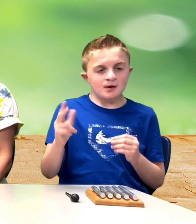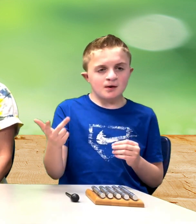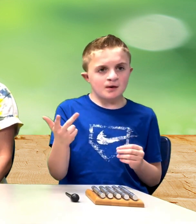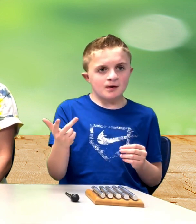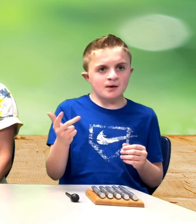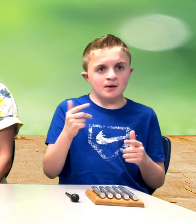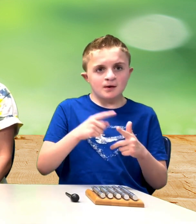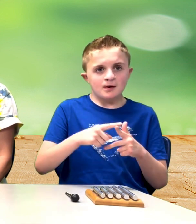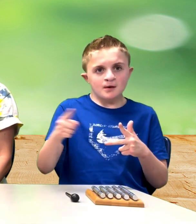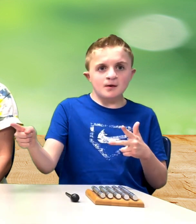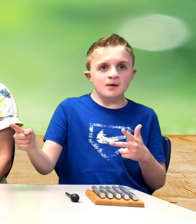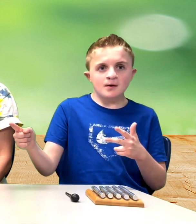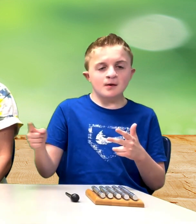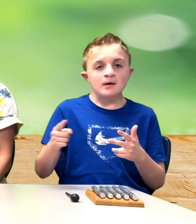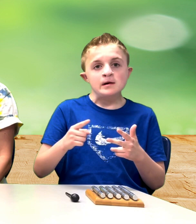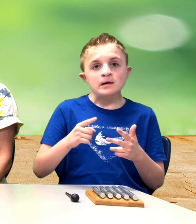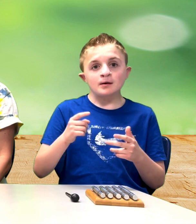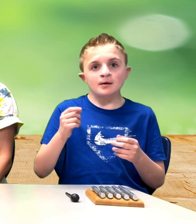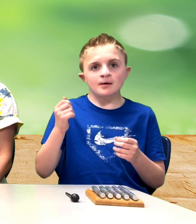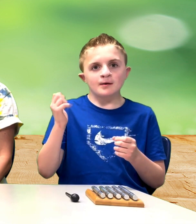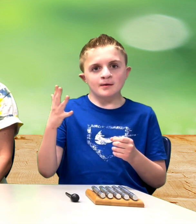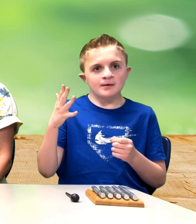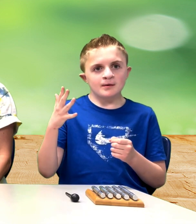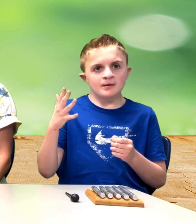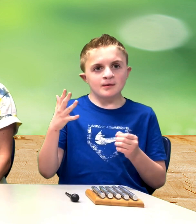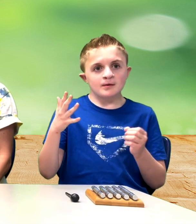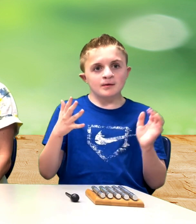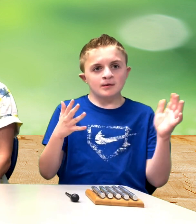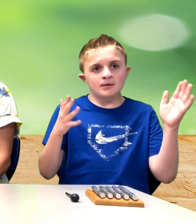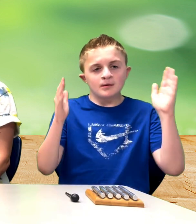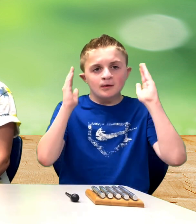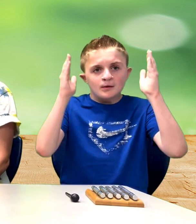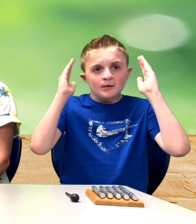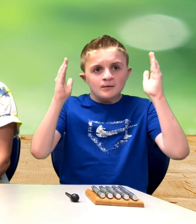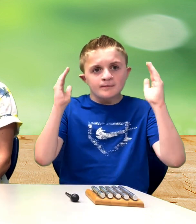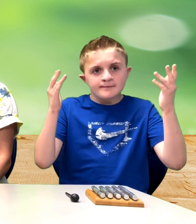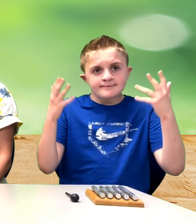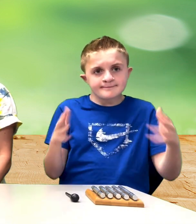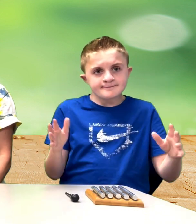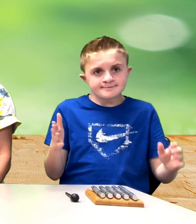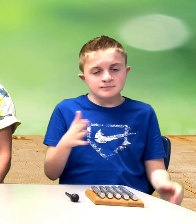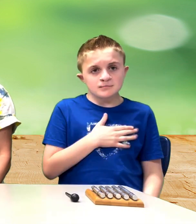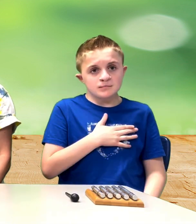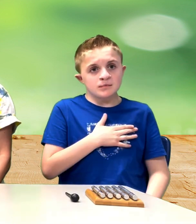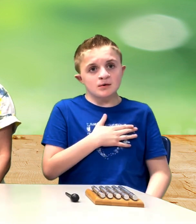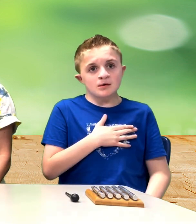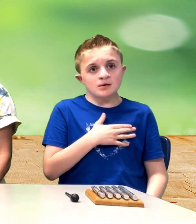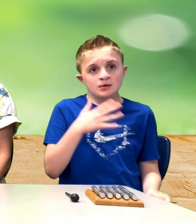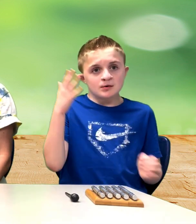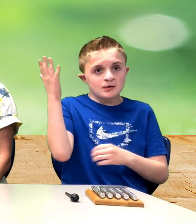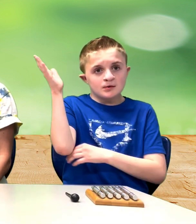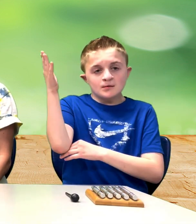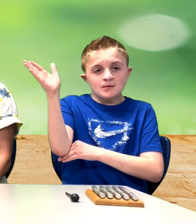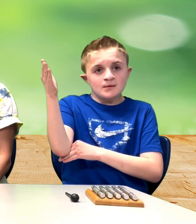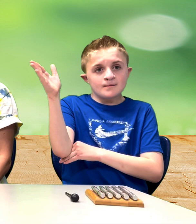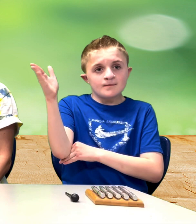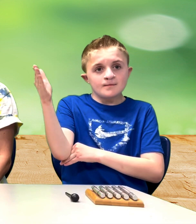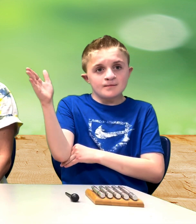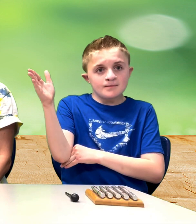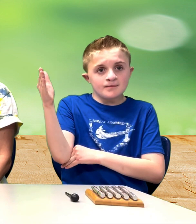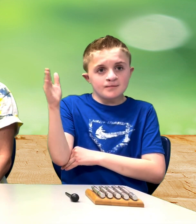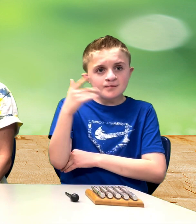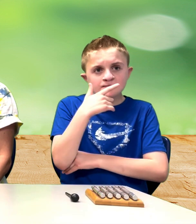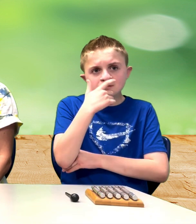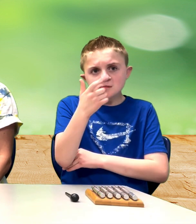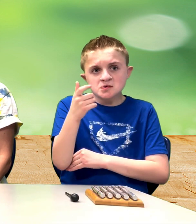please stay tuned after the pledge so that your students can watch this